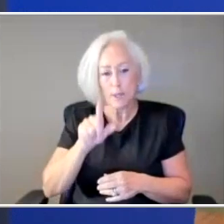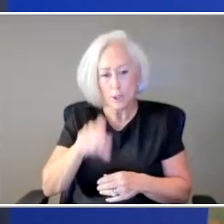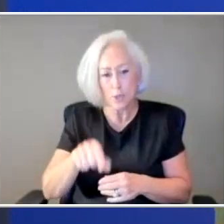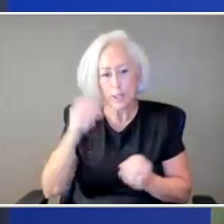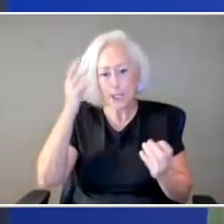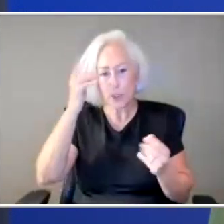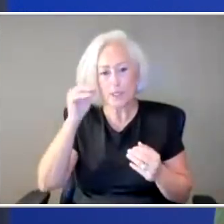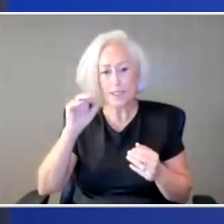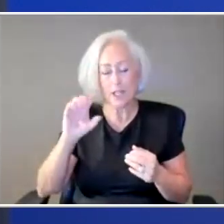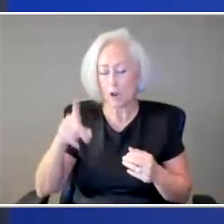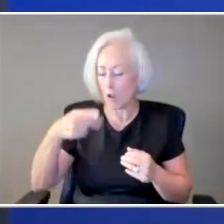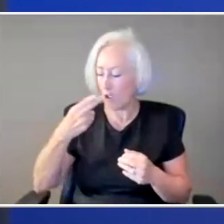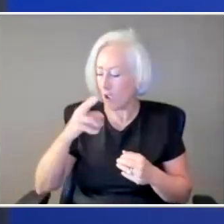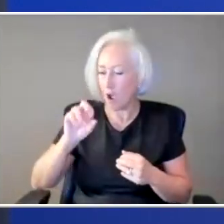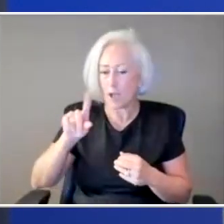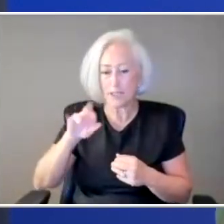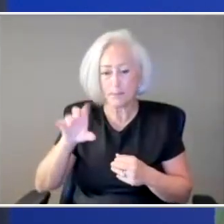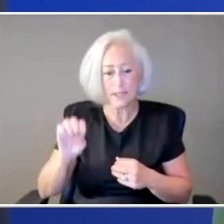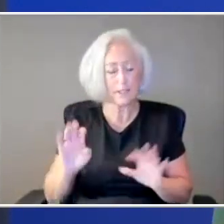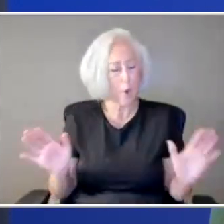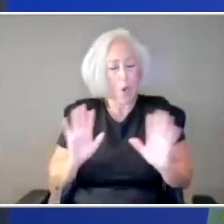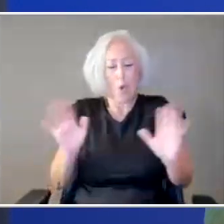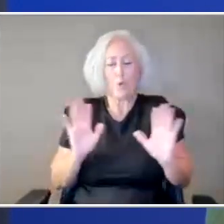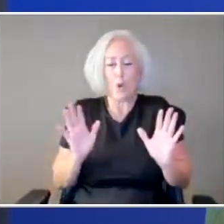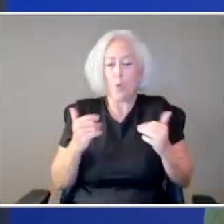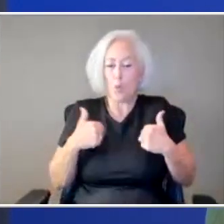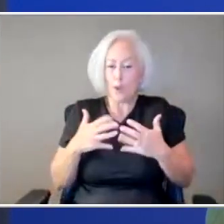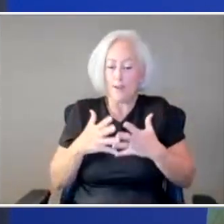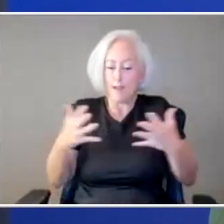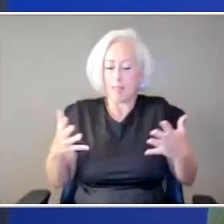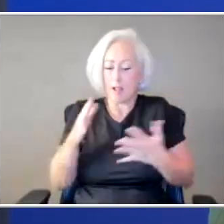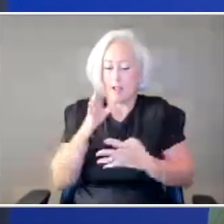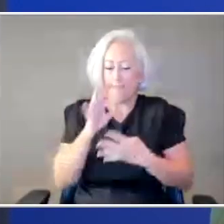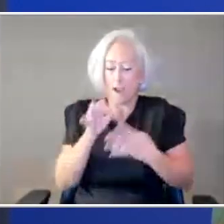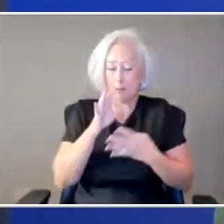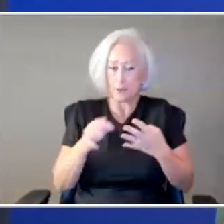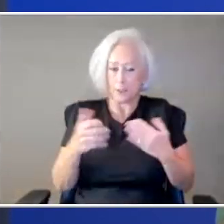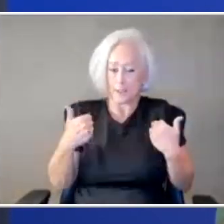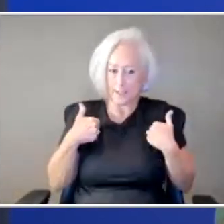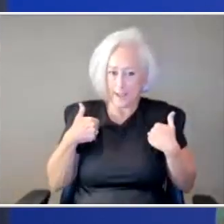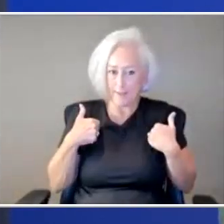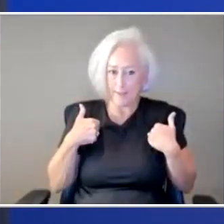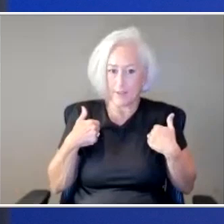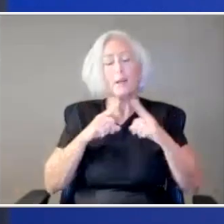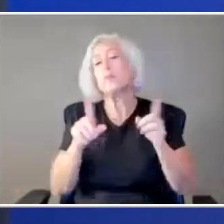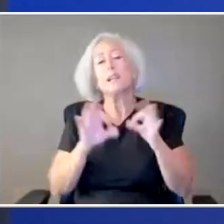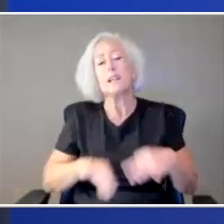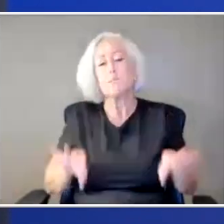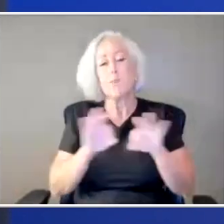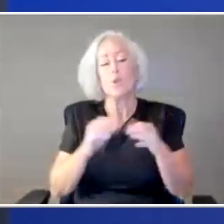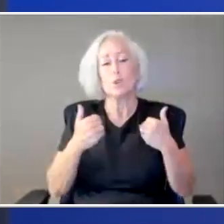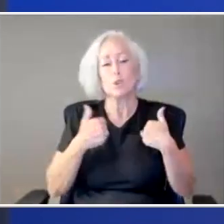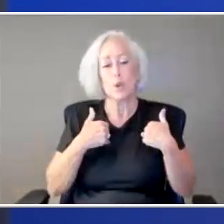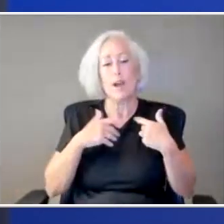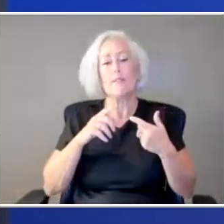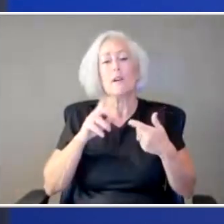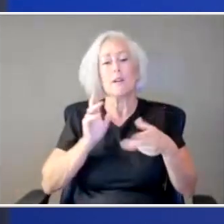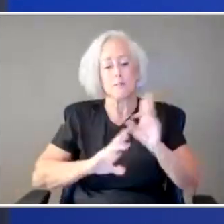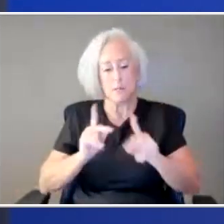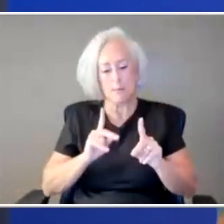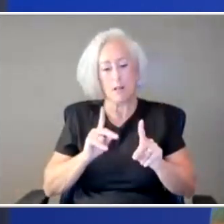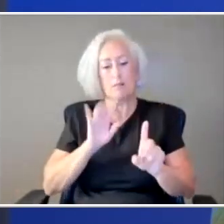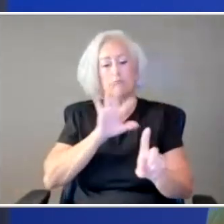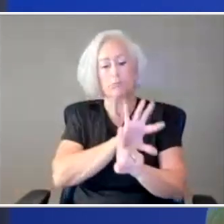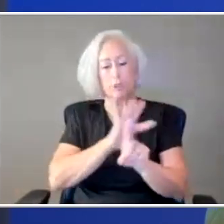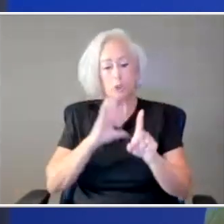no. We have lots of options, but I think that's something that is important to have the people around you, because once they kind of understand that, they